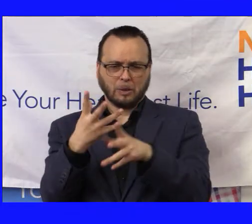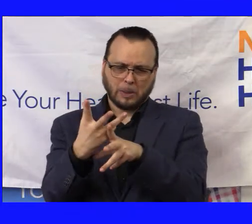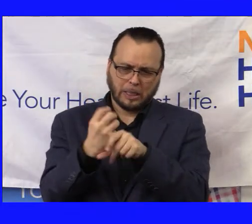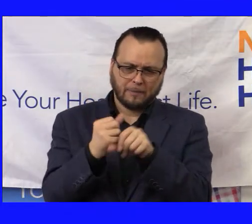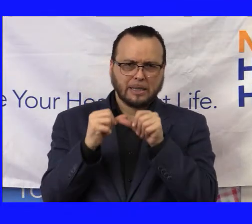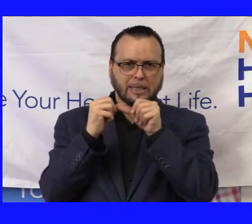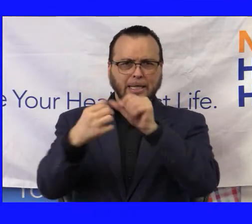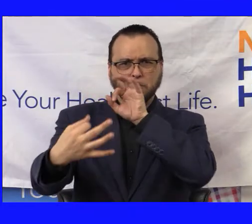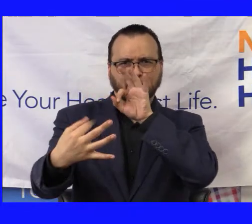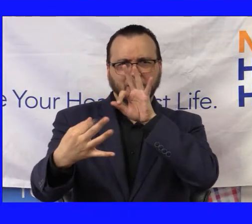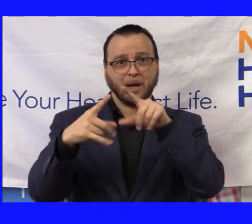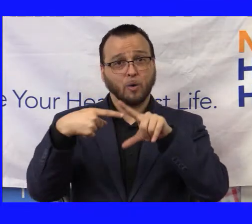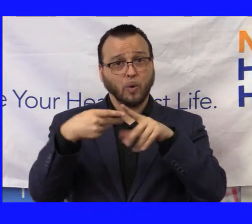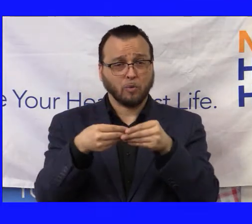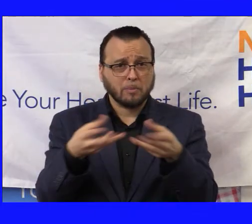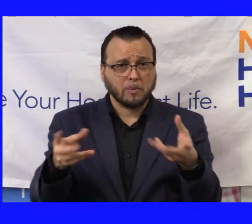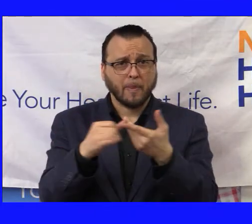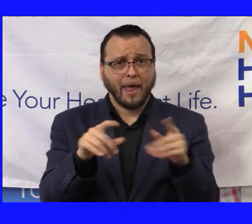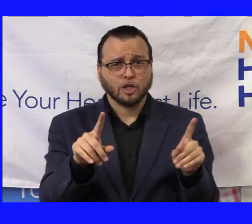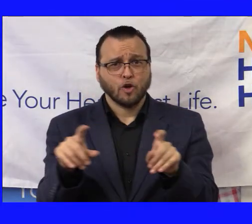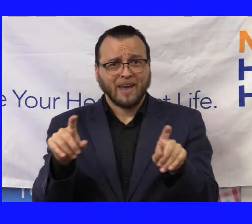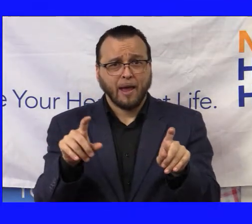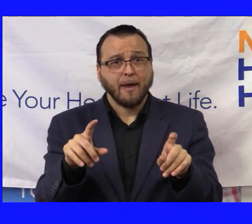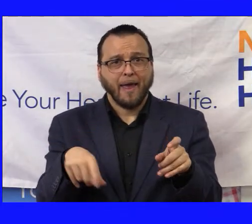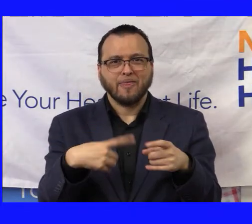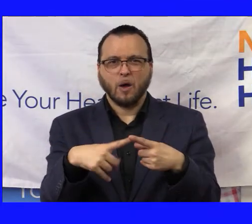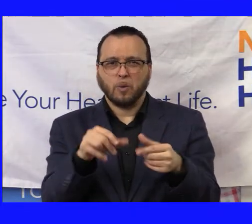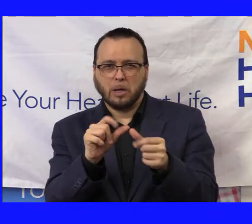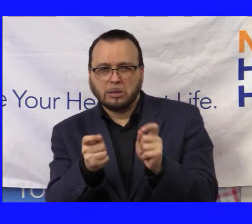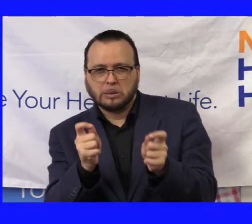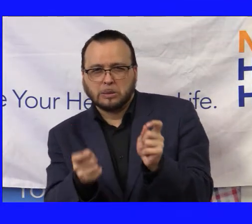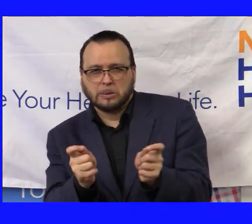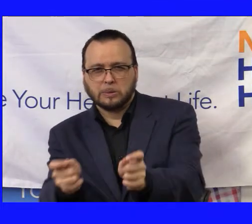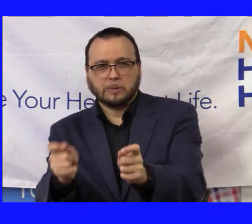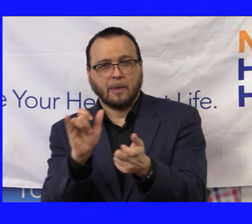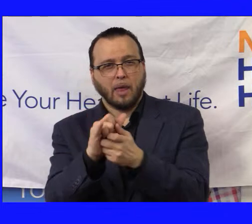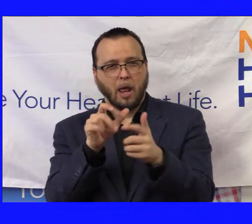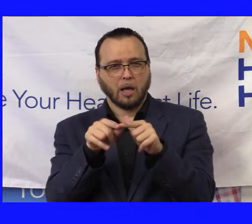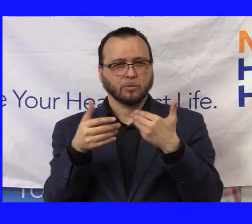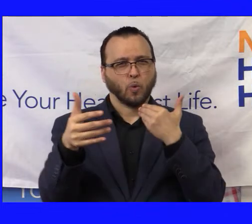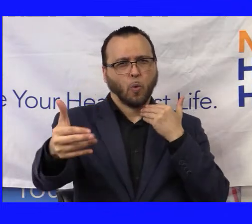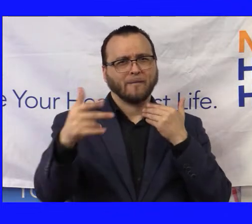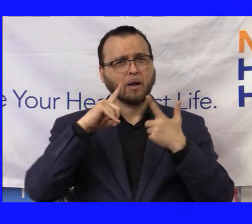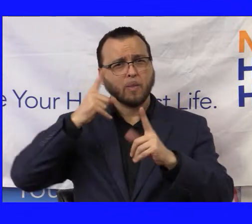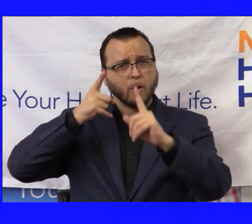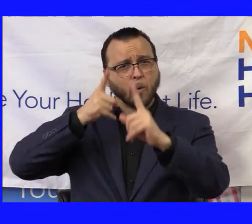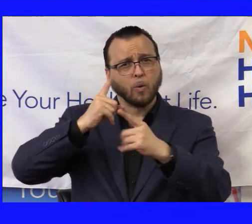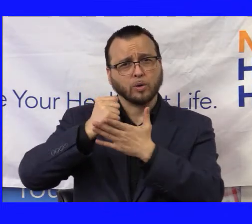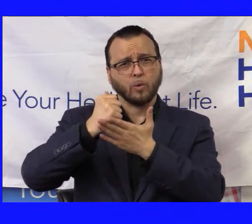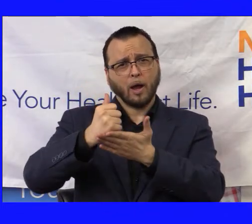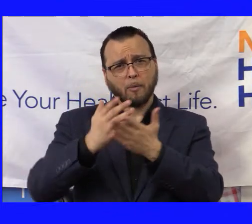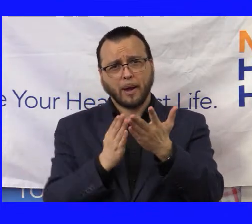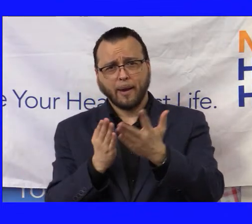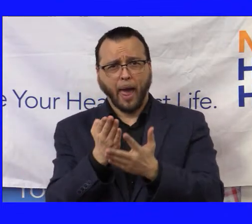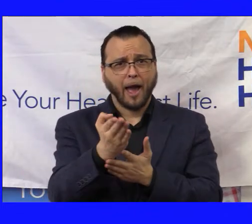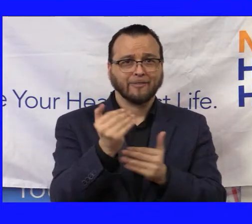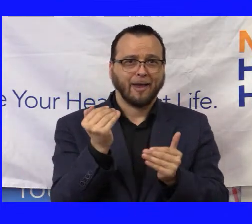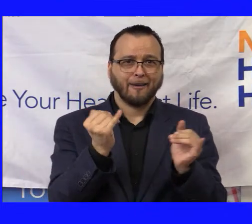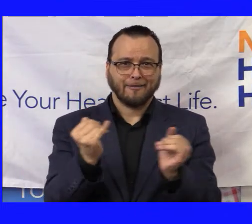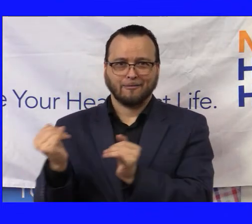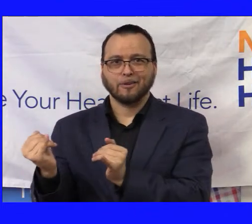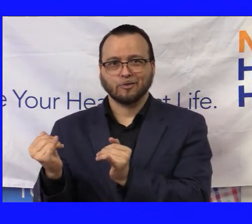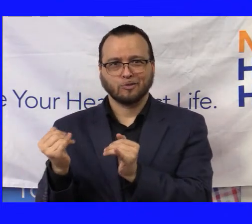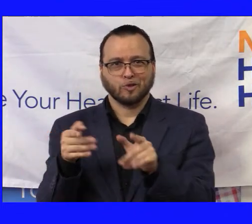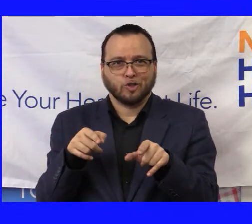our surveys, and we will continue to augment that. And the goal there is to help navigate individuals, help support the navigation during